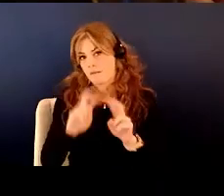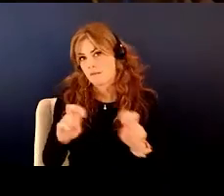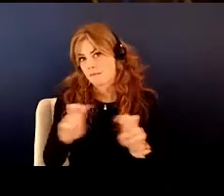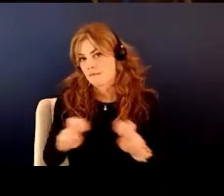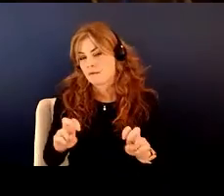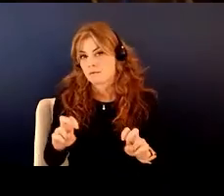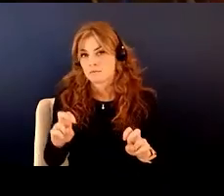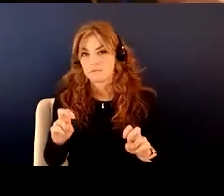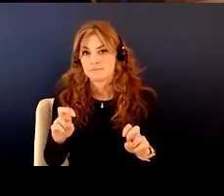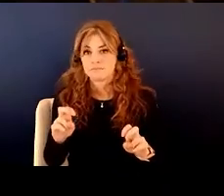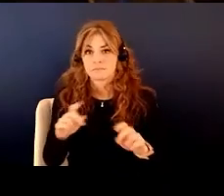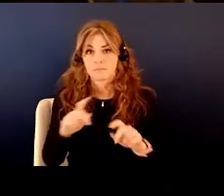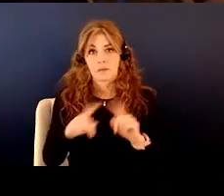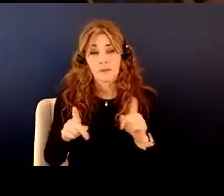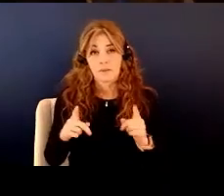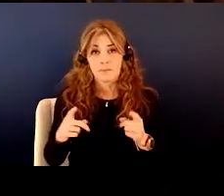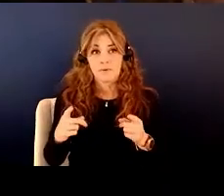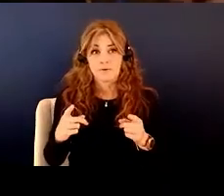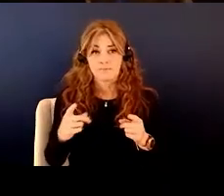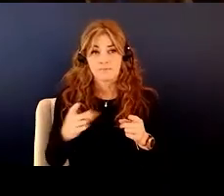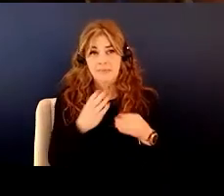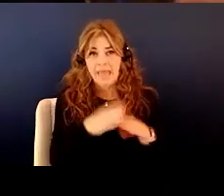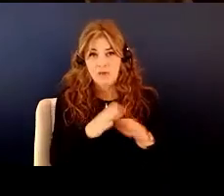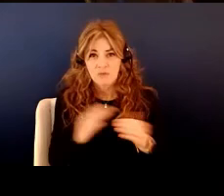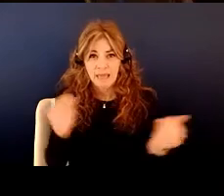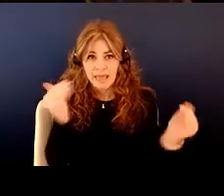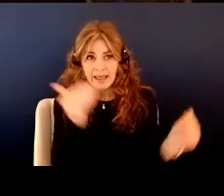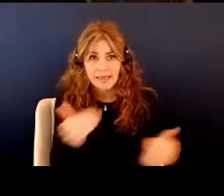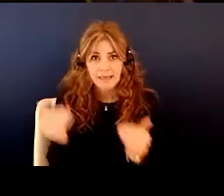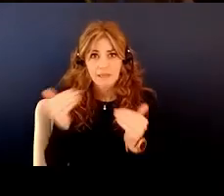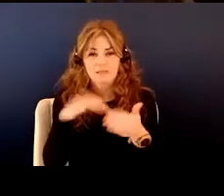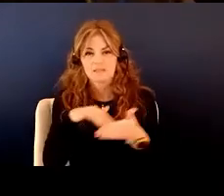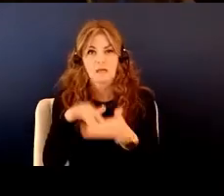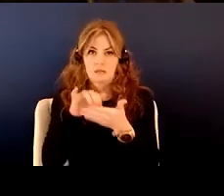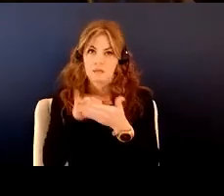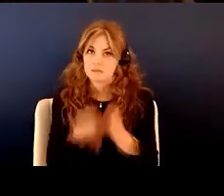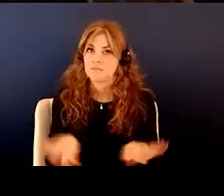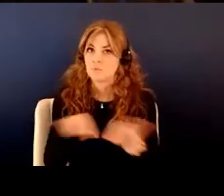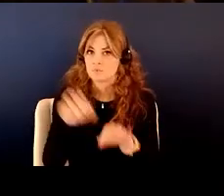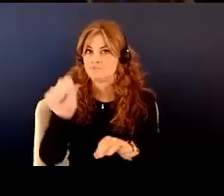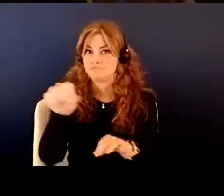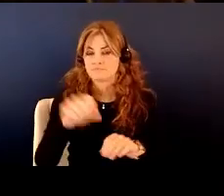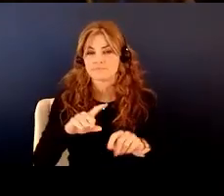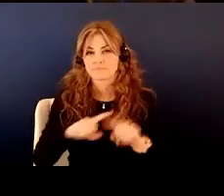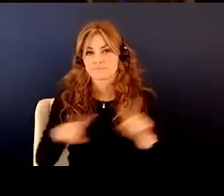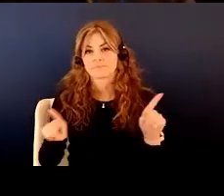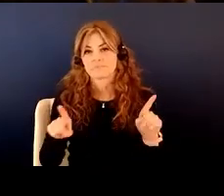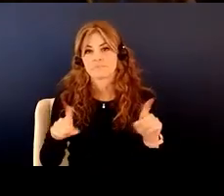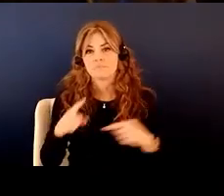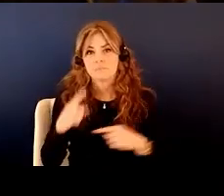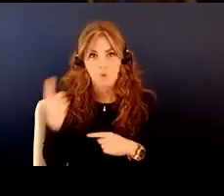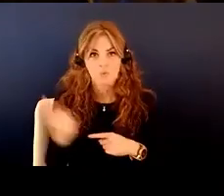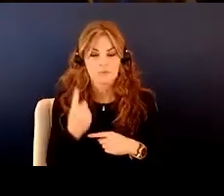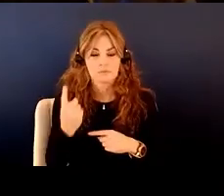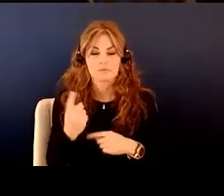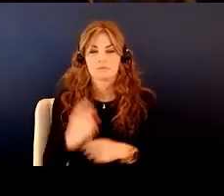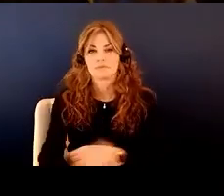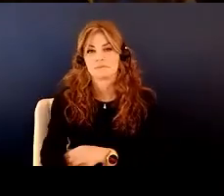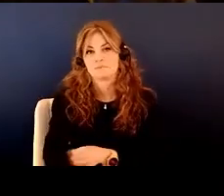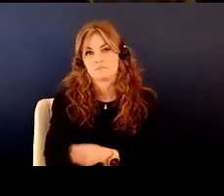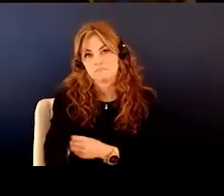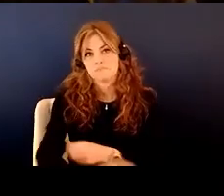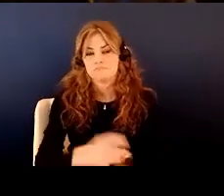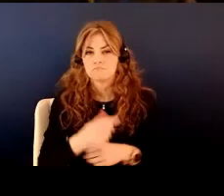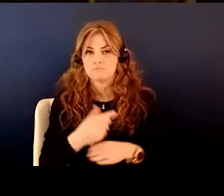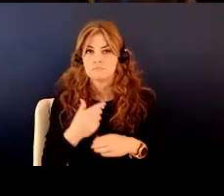downplay the importance of aggregating studies to estimate a mean effect. That's important, but almost always, and